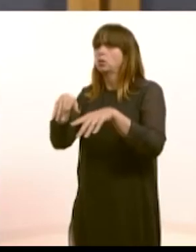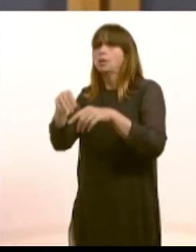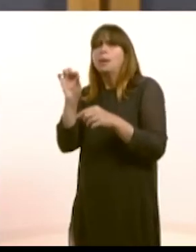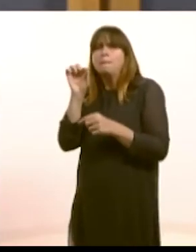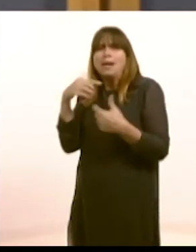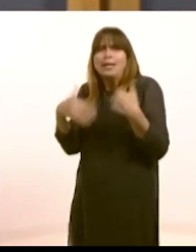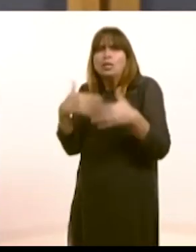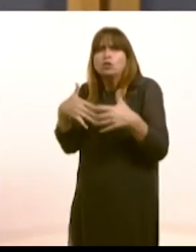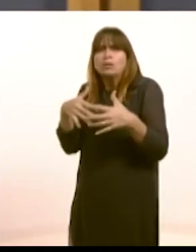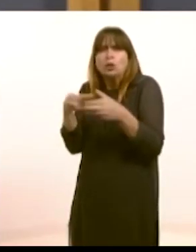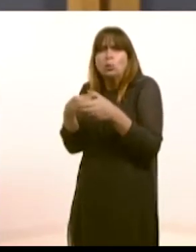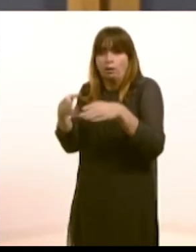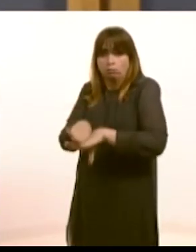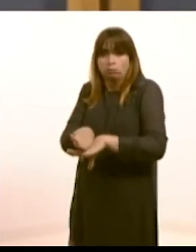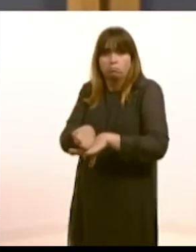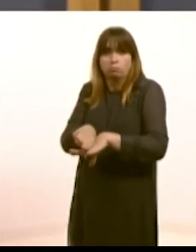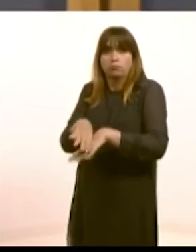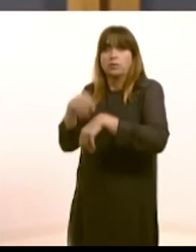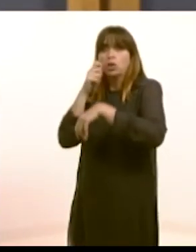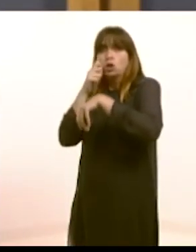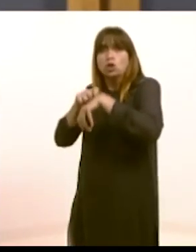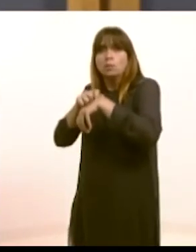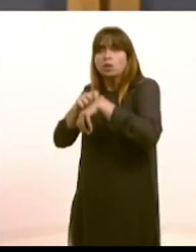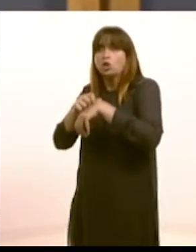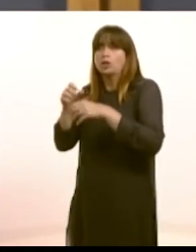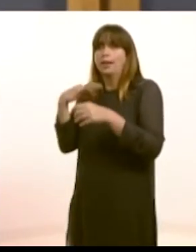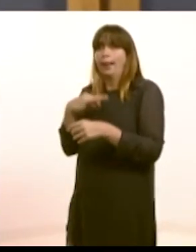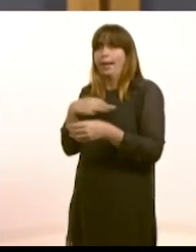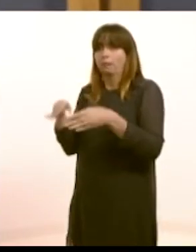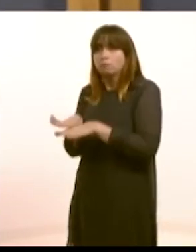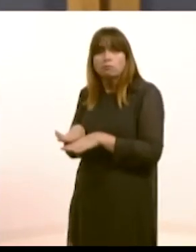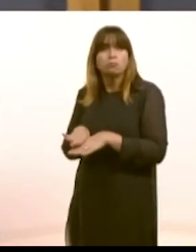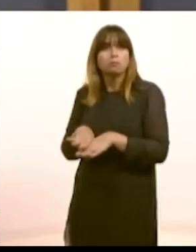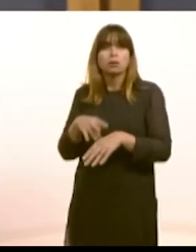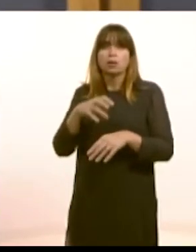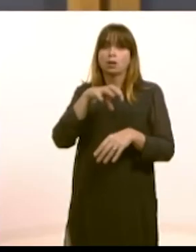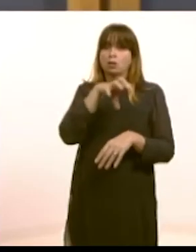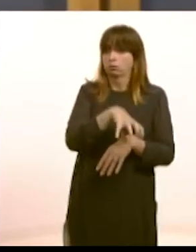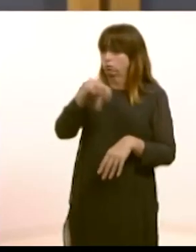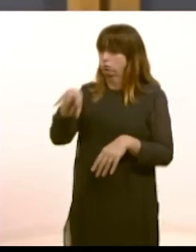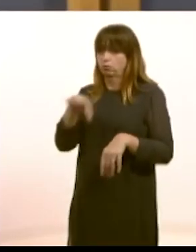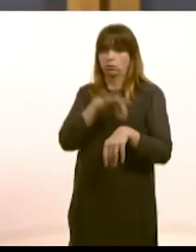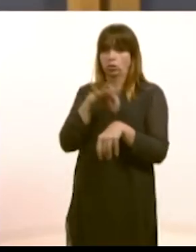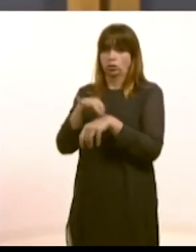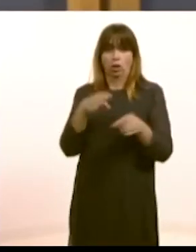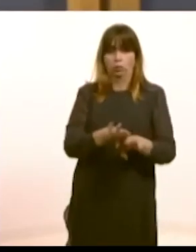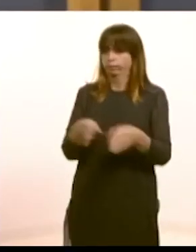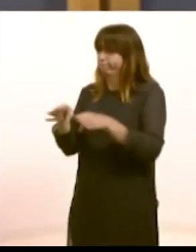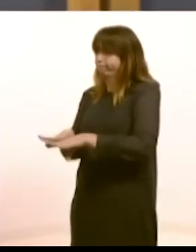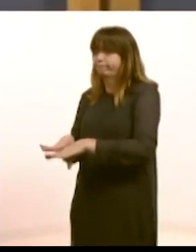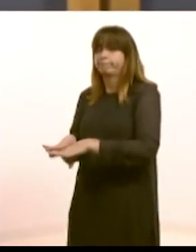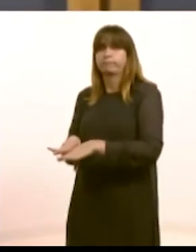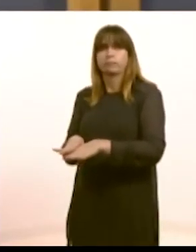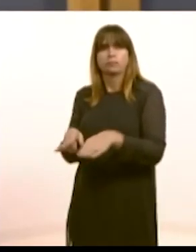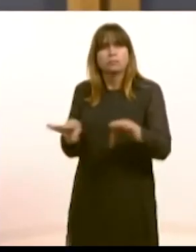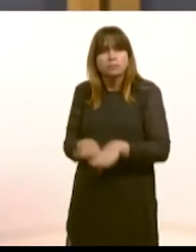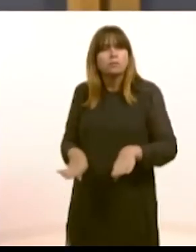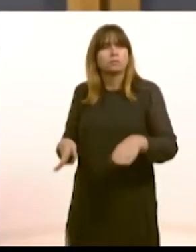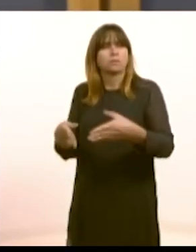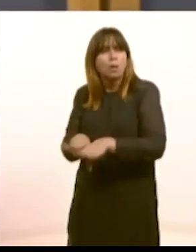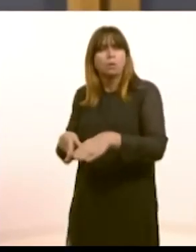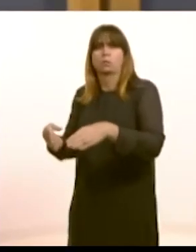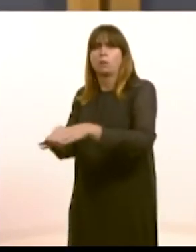injuries unit, closure of teledermatology clinics and therapy services, two rural branch surgeries closed, and the GP practice